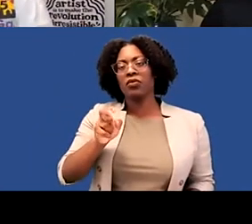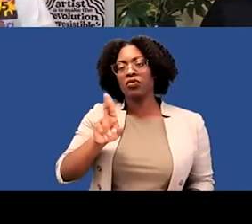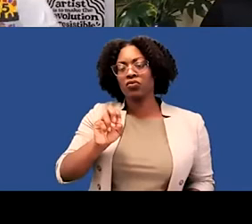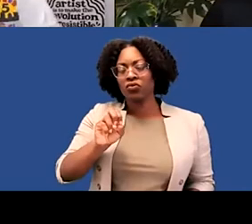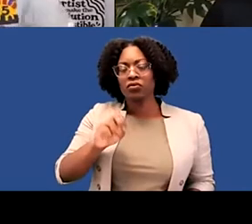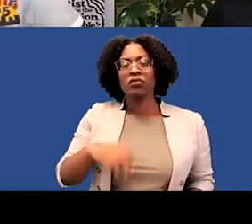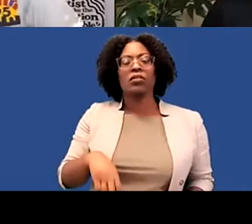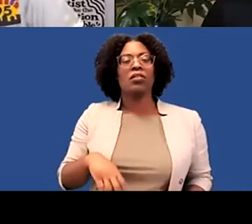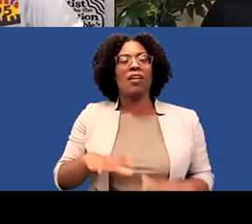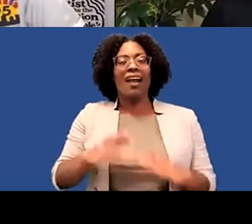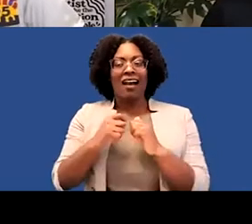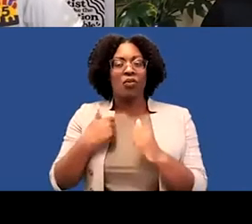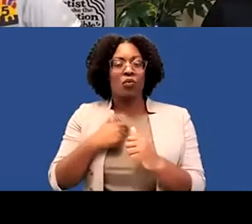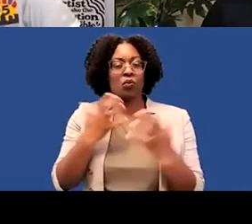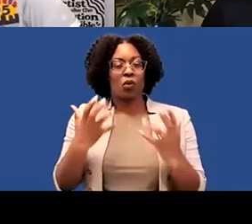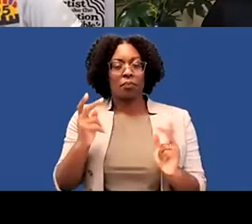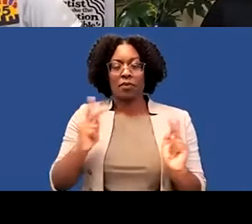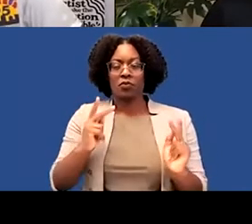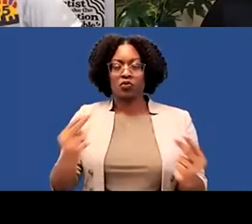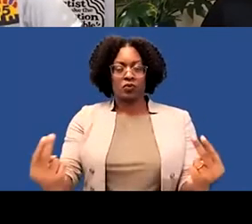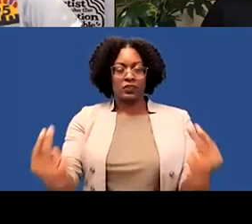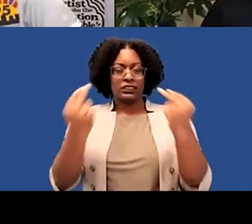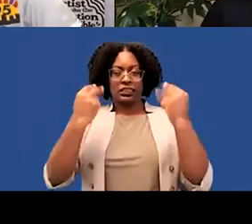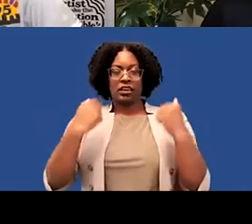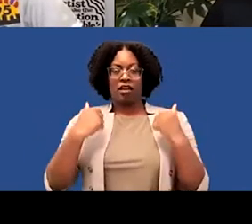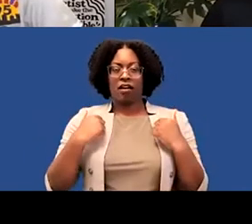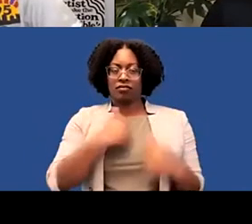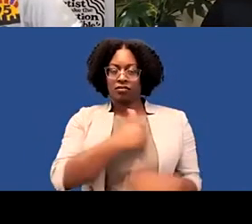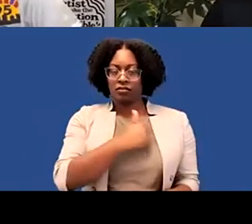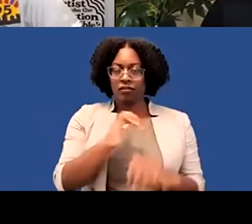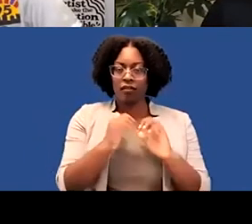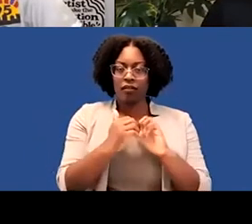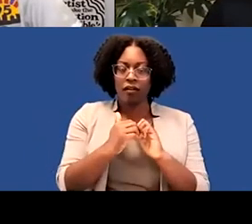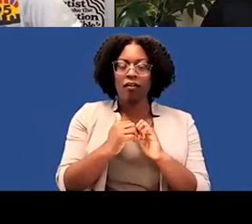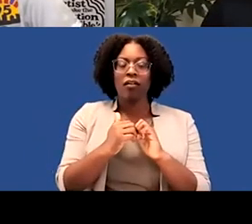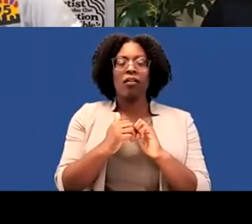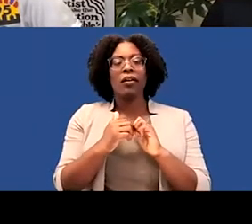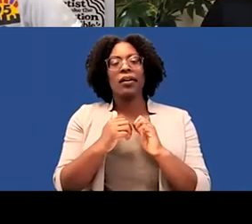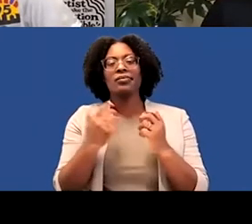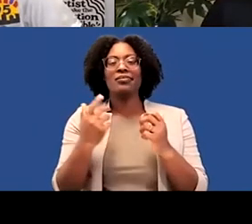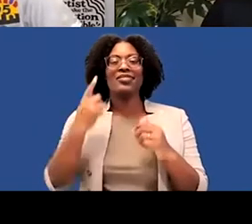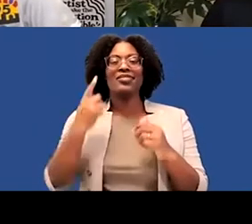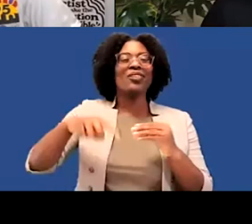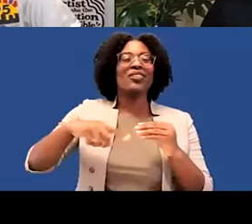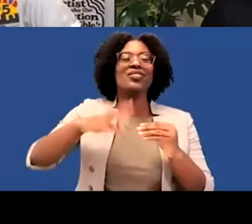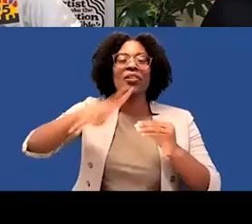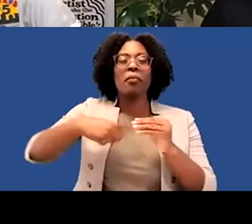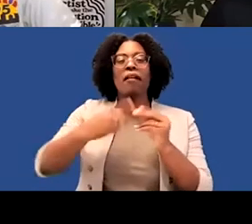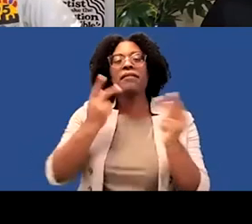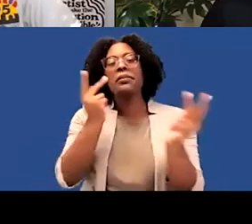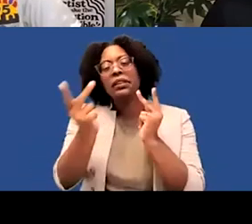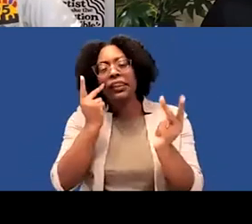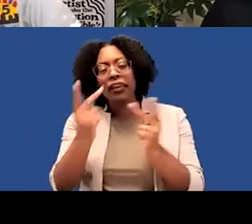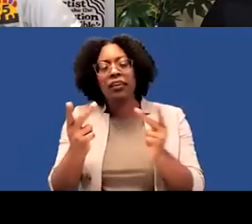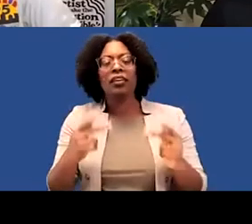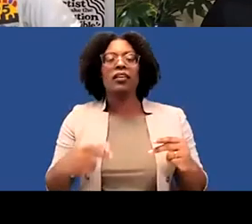put a bow on this conversation around visibility. And I wonder for each of you in your own